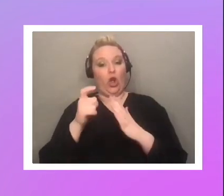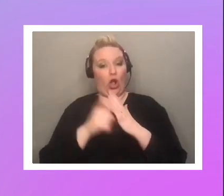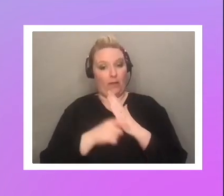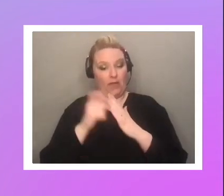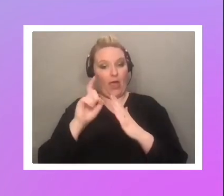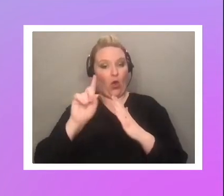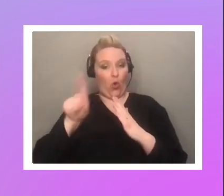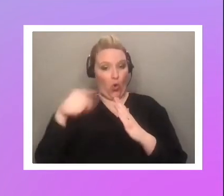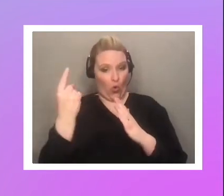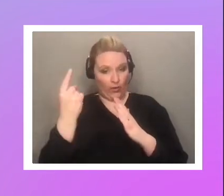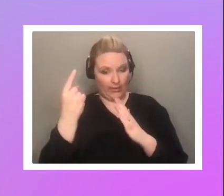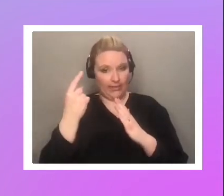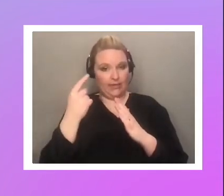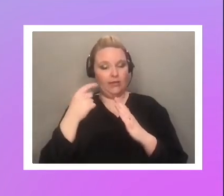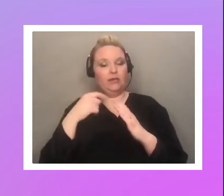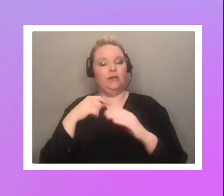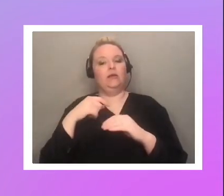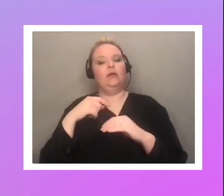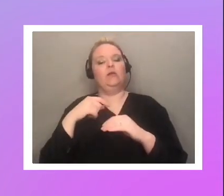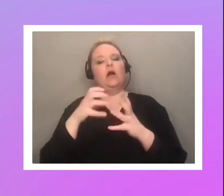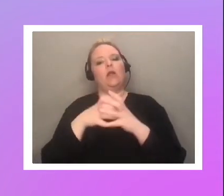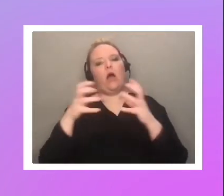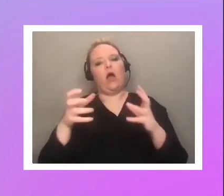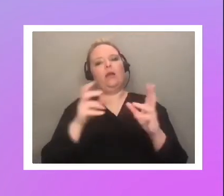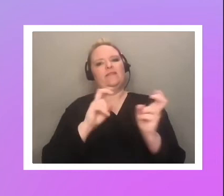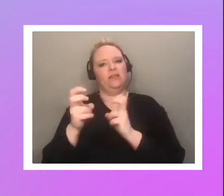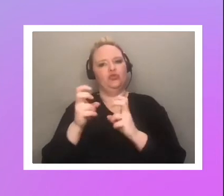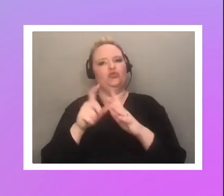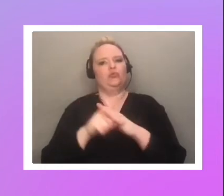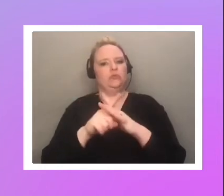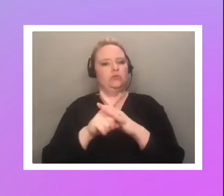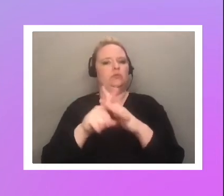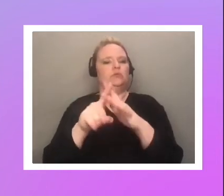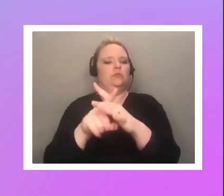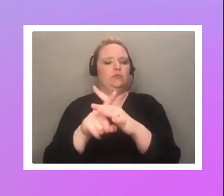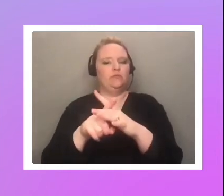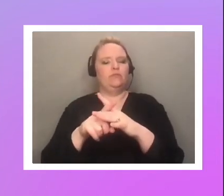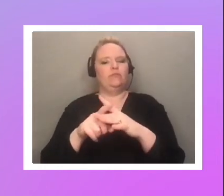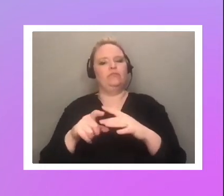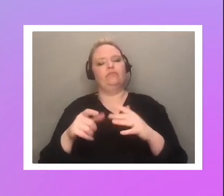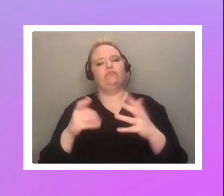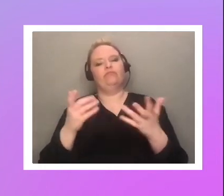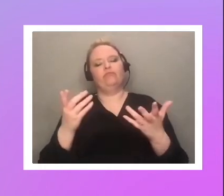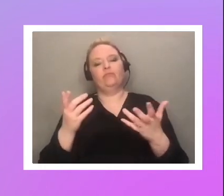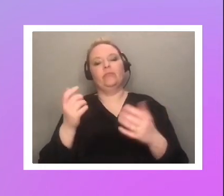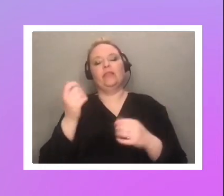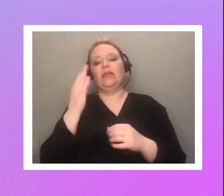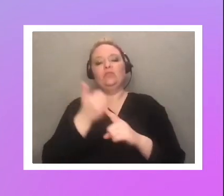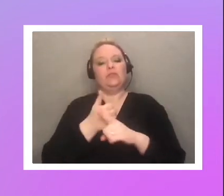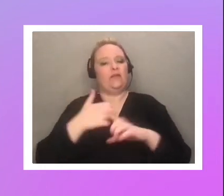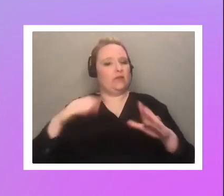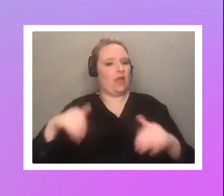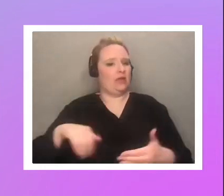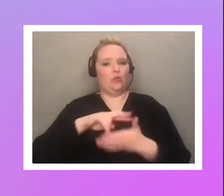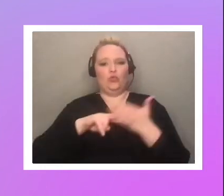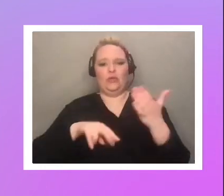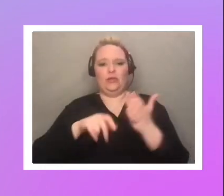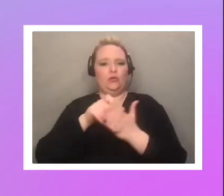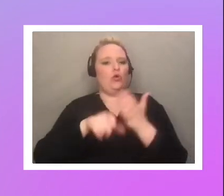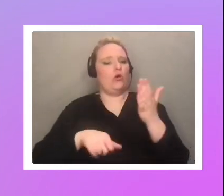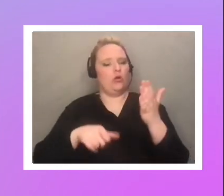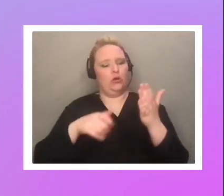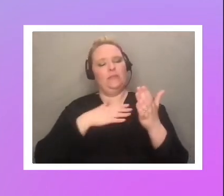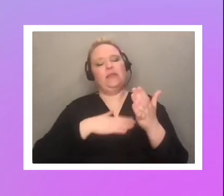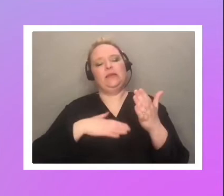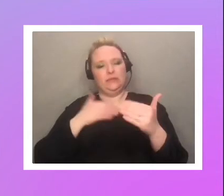automation. There's a lot of issues that can come about. I would say, if you haven't read this article, please